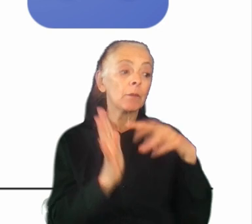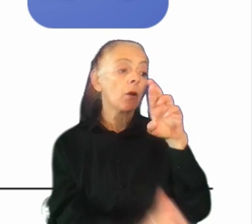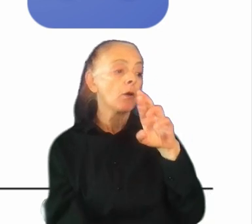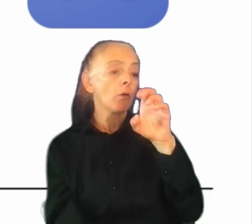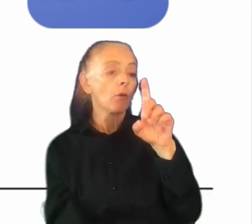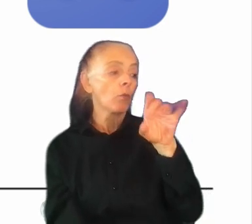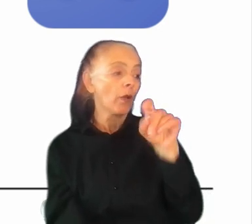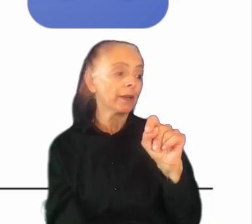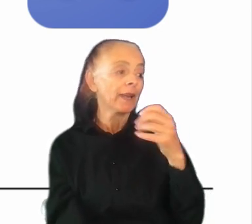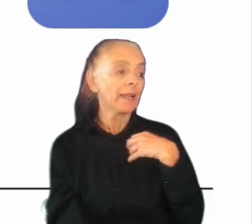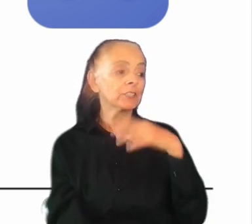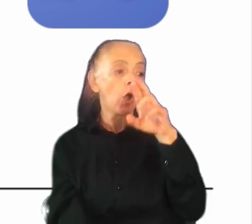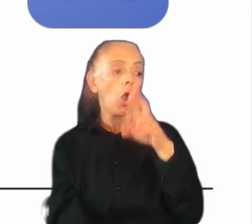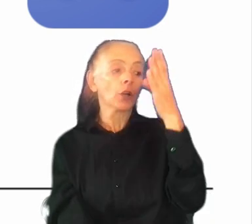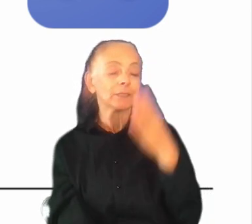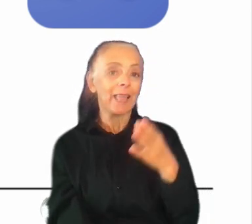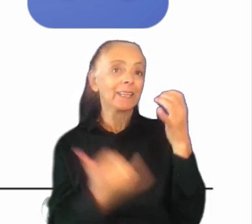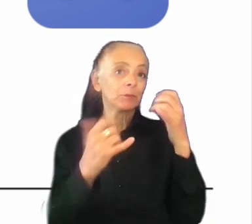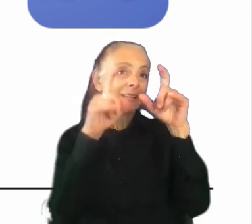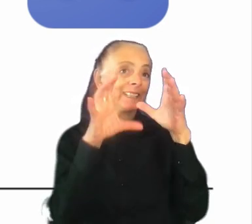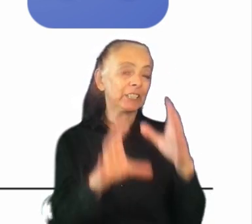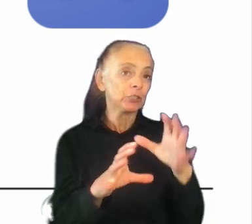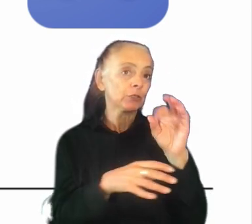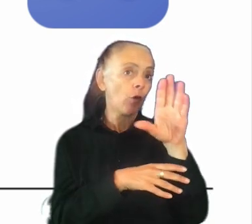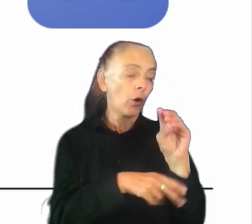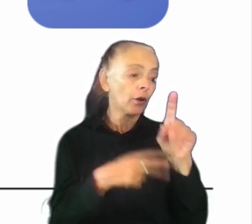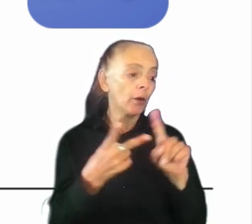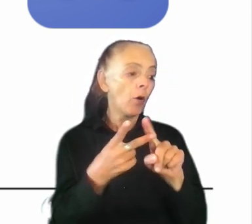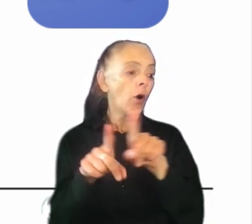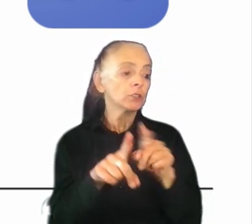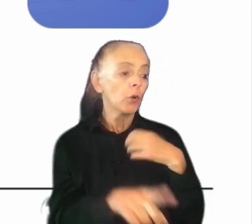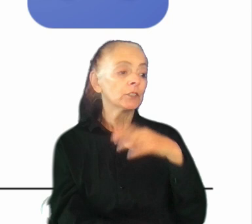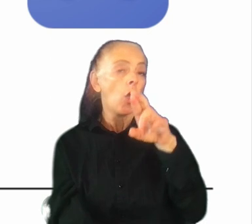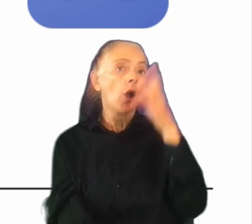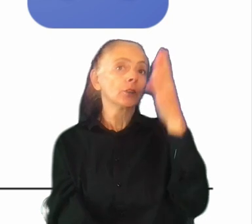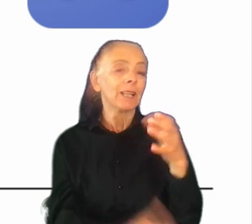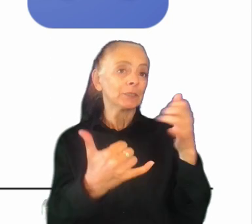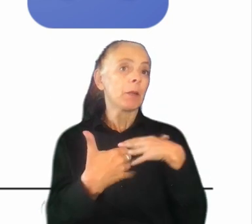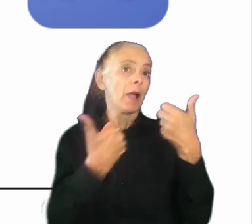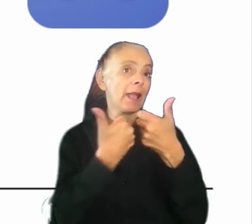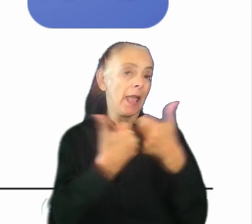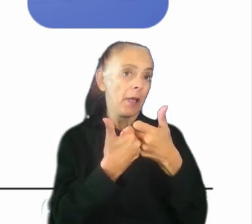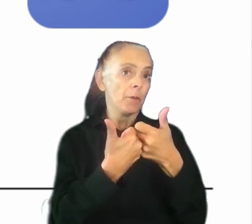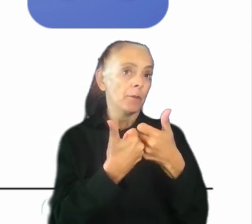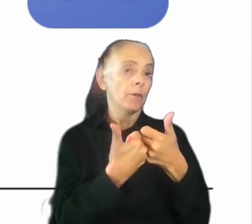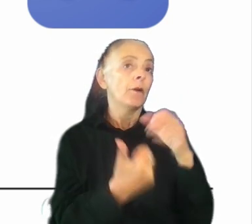has its r play testers forum it also has its r play my game forum